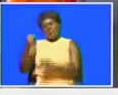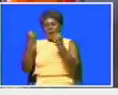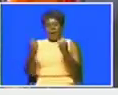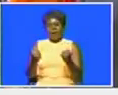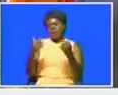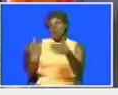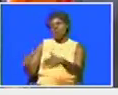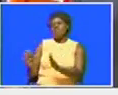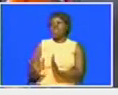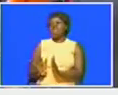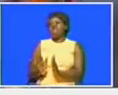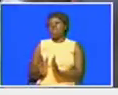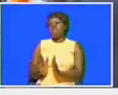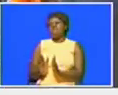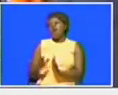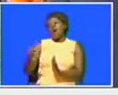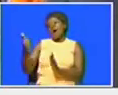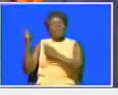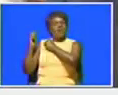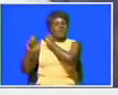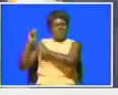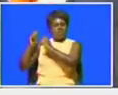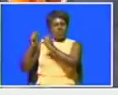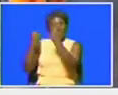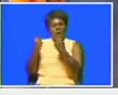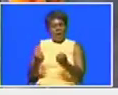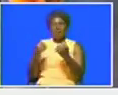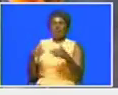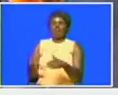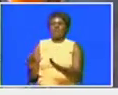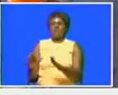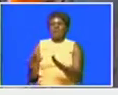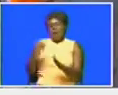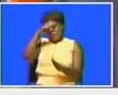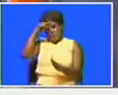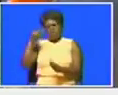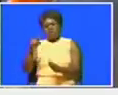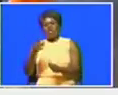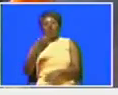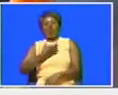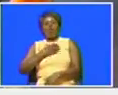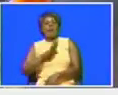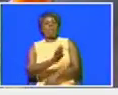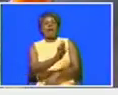kuwachwa. Iko milangine ni ngumu kuwachwa. Sababu hiyo mila ni ya wenyewe.